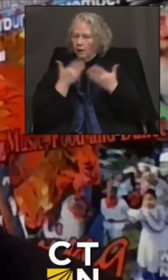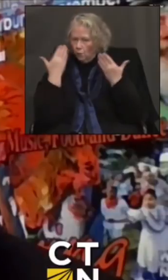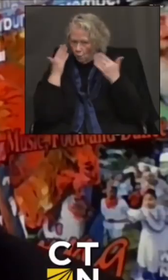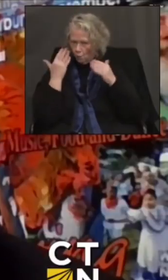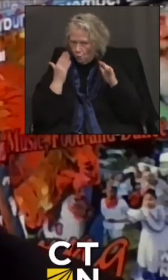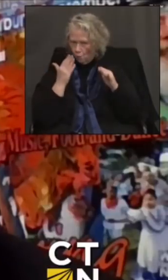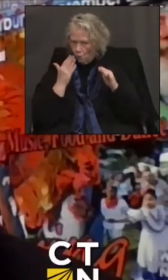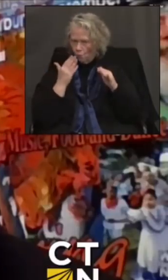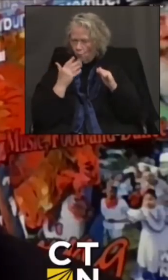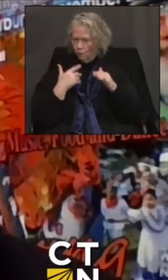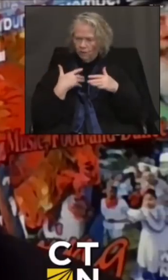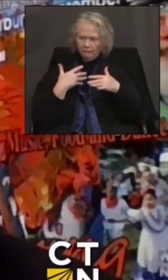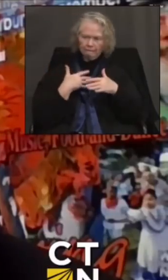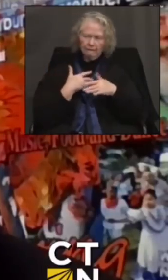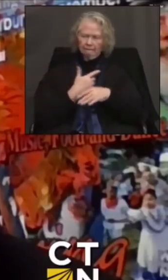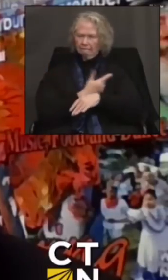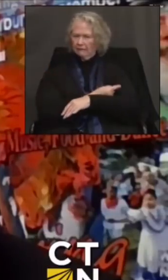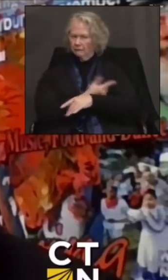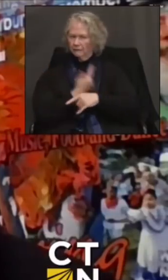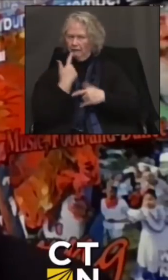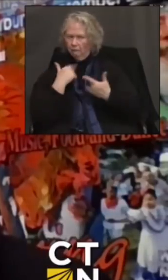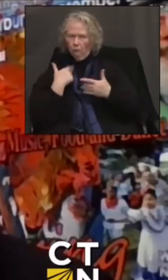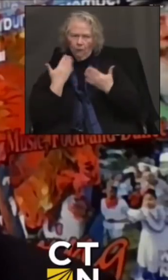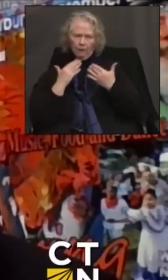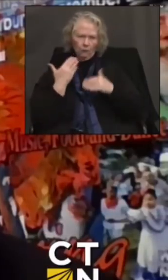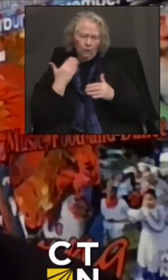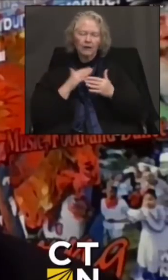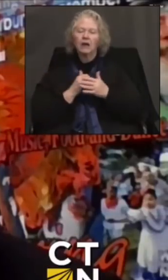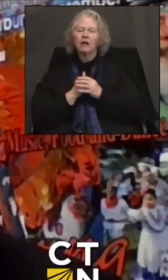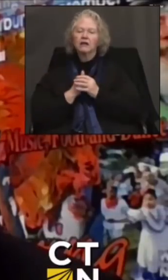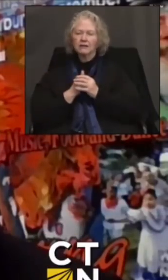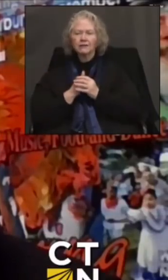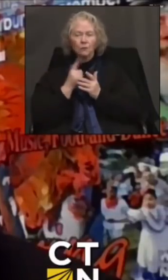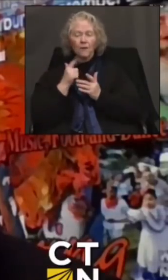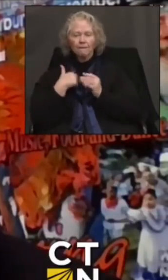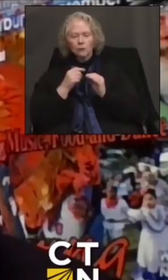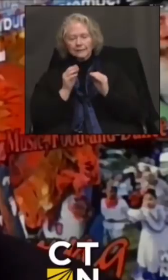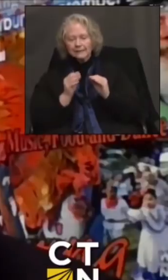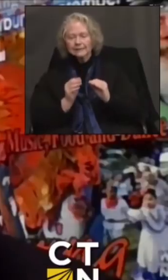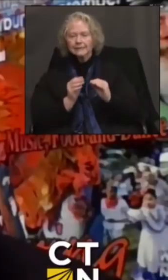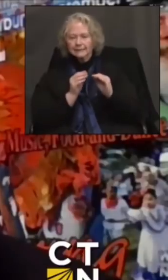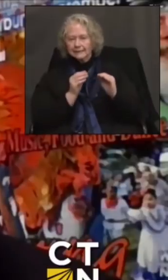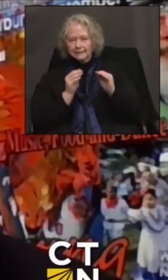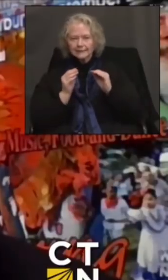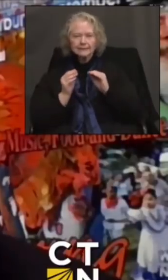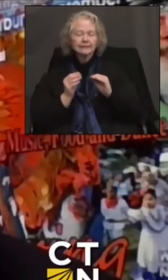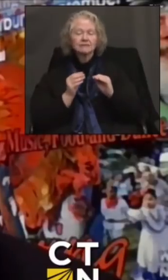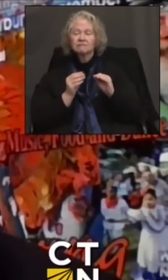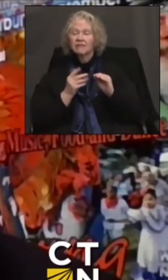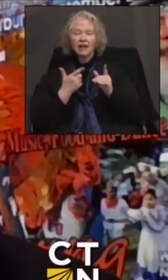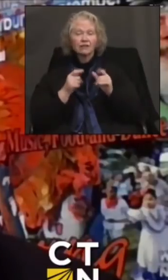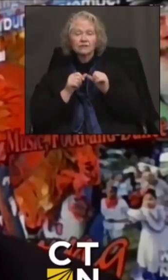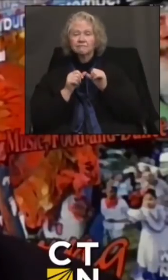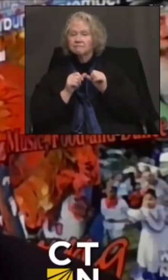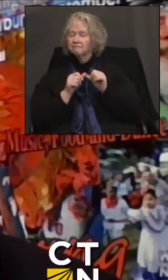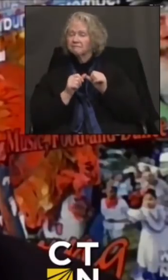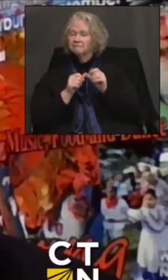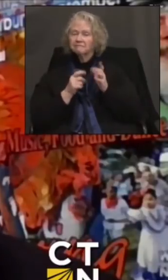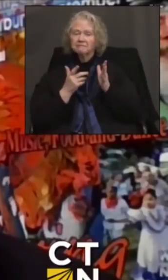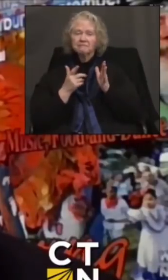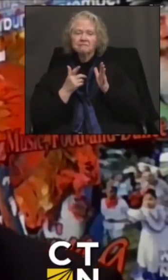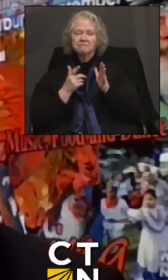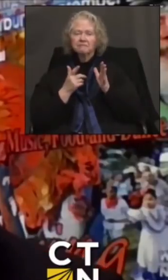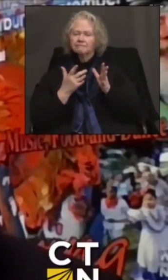you're afraid to get a vaccination for something you don't know. It's about education, and it's about simply going out and embracing